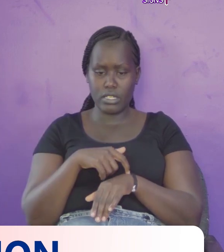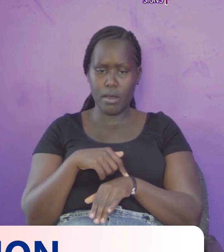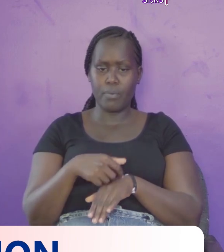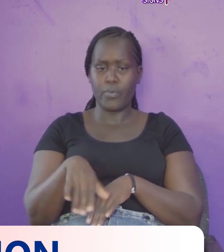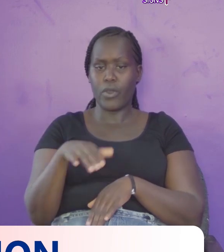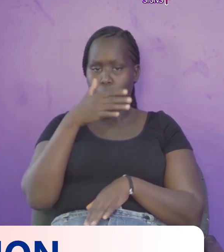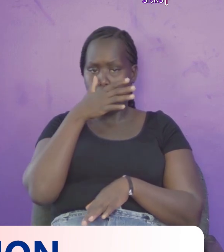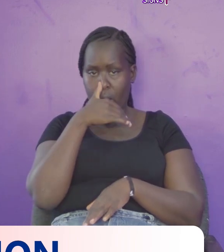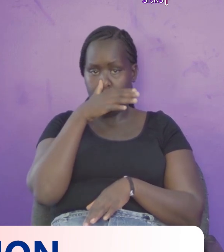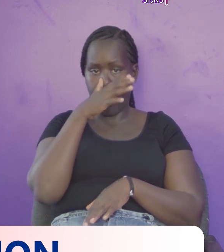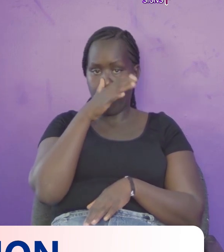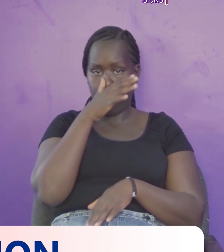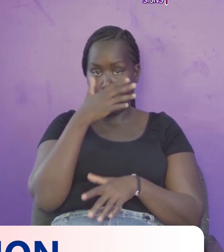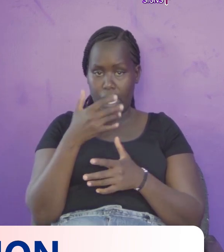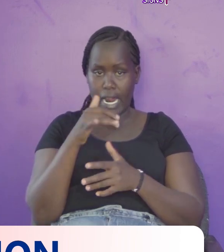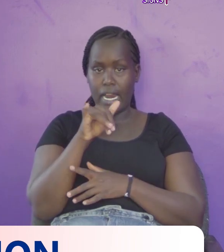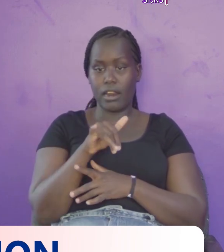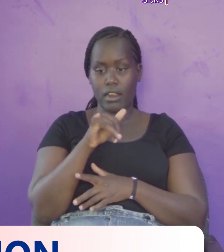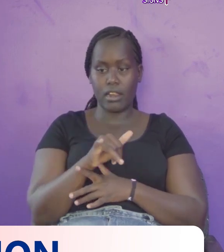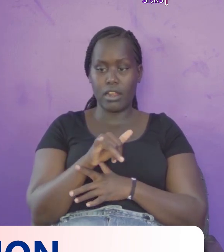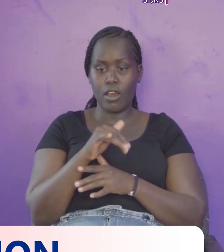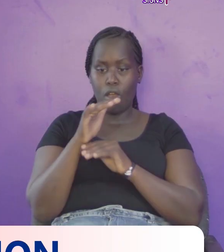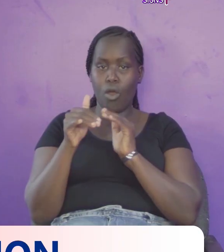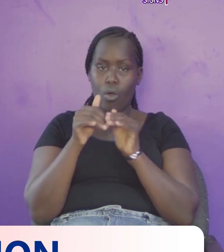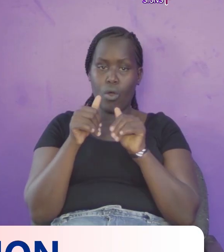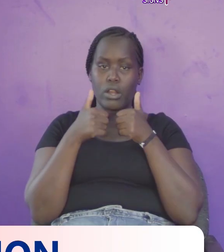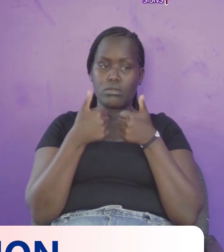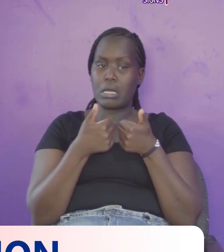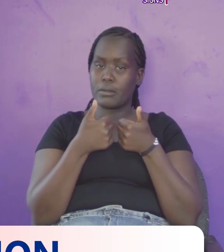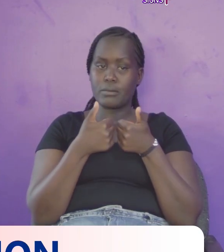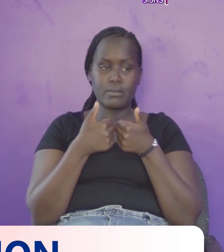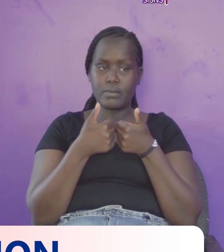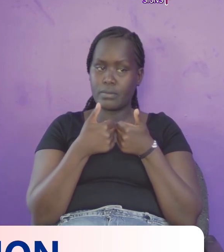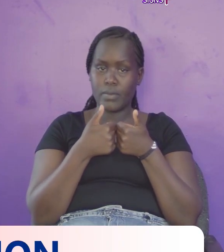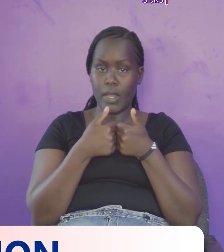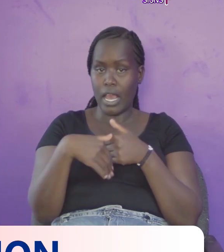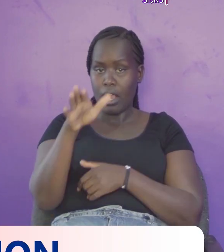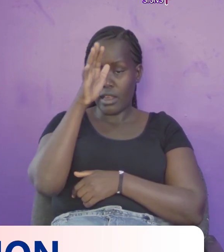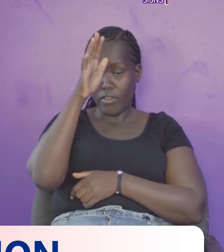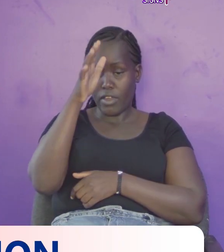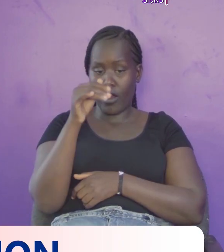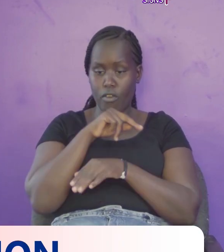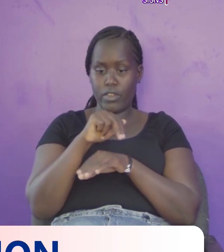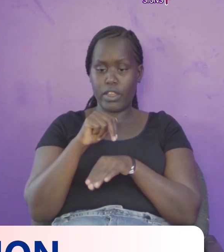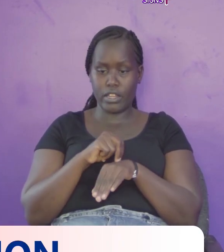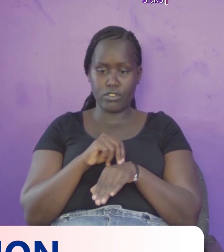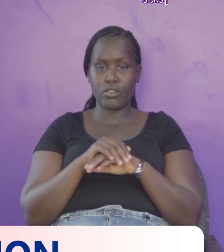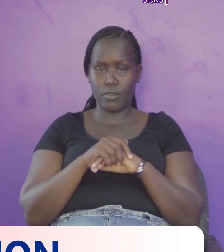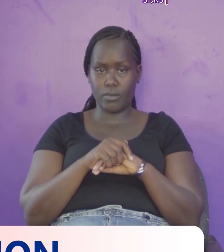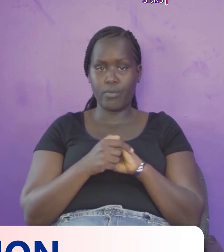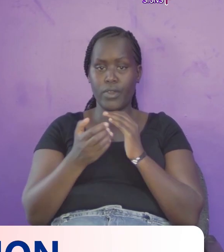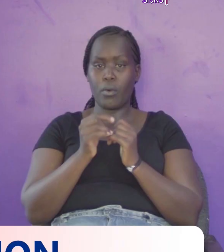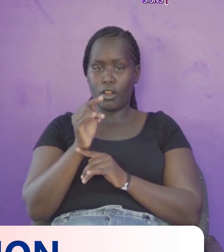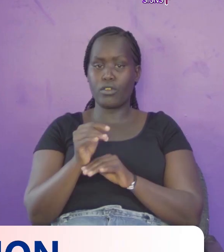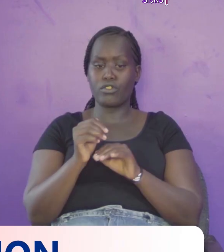kudanganya president that all is well. He's the father of the nation. We need him to be strong. So